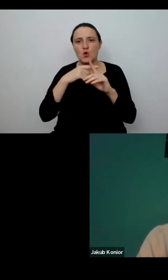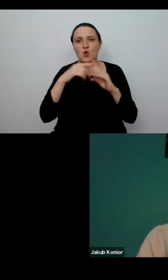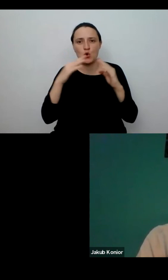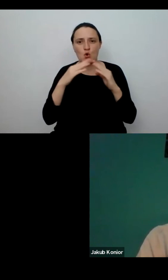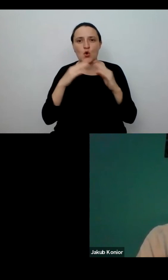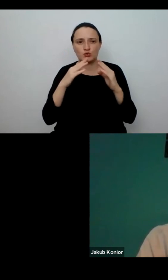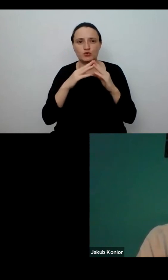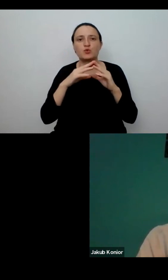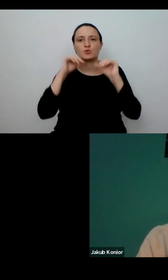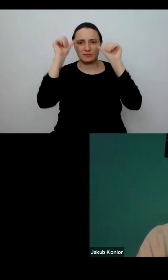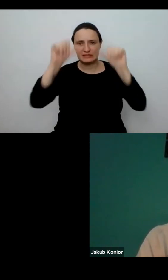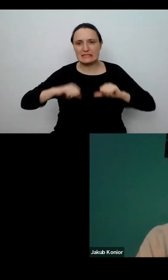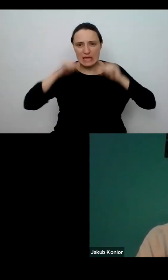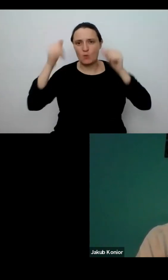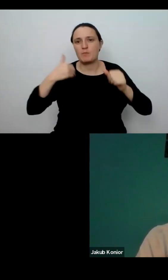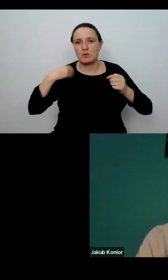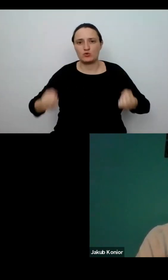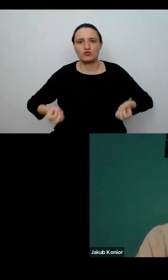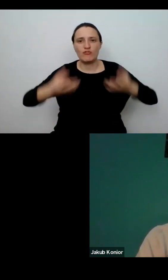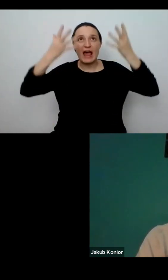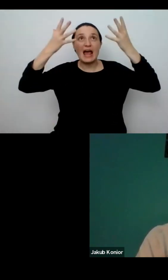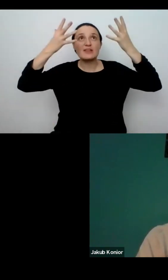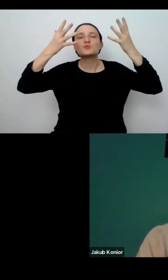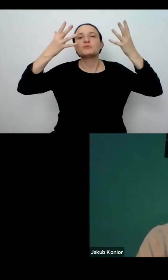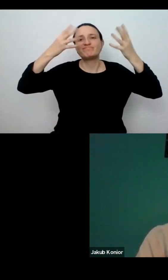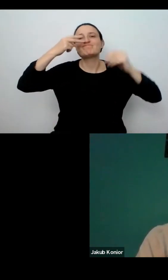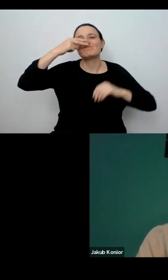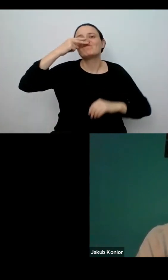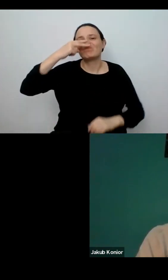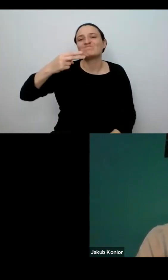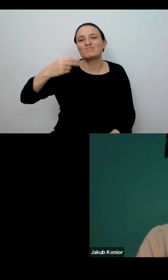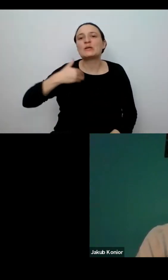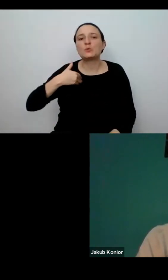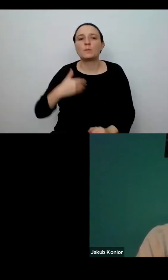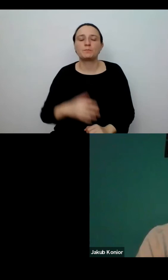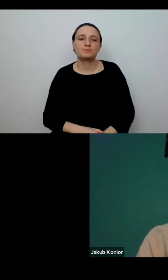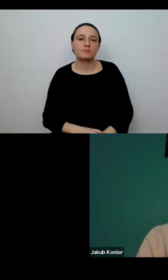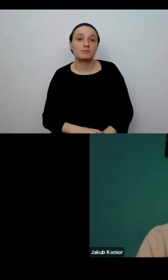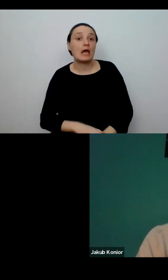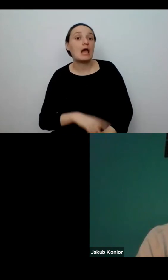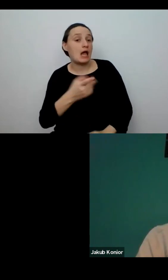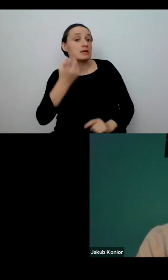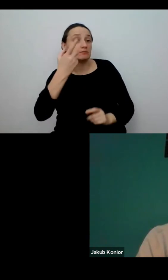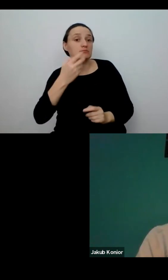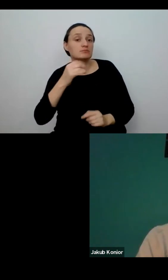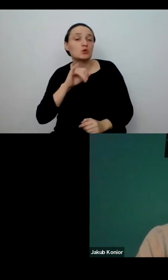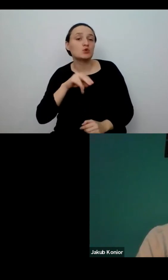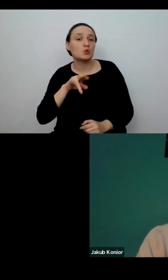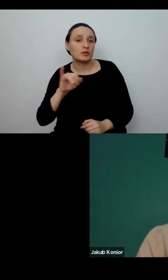pollution. Yeah, I would like to say there's also another application I developed, which is called Light Trends.